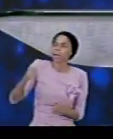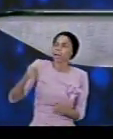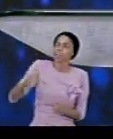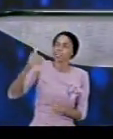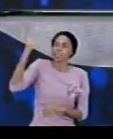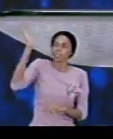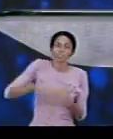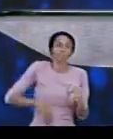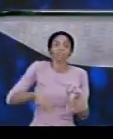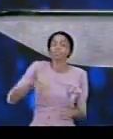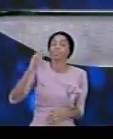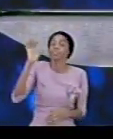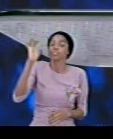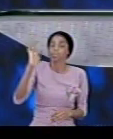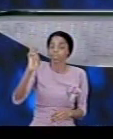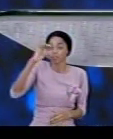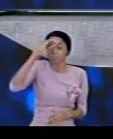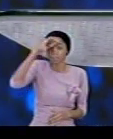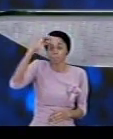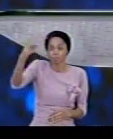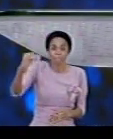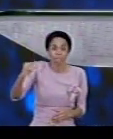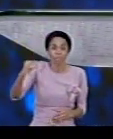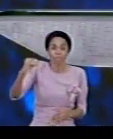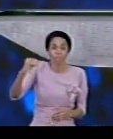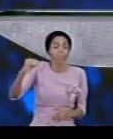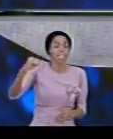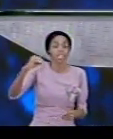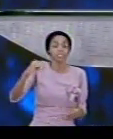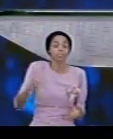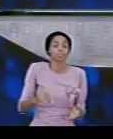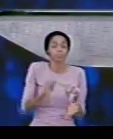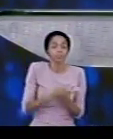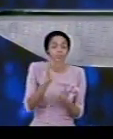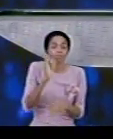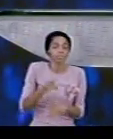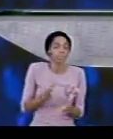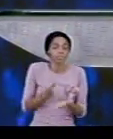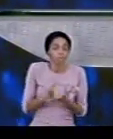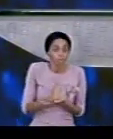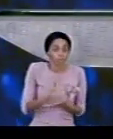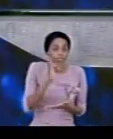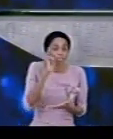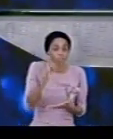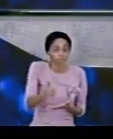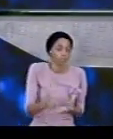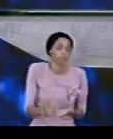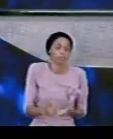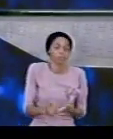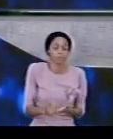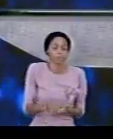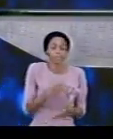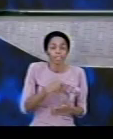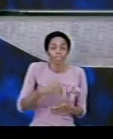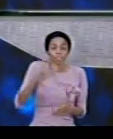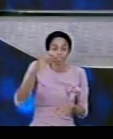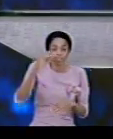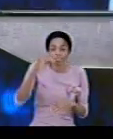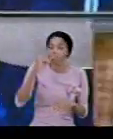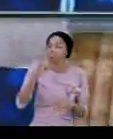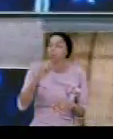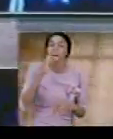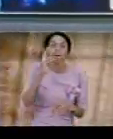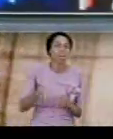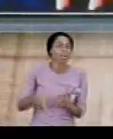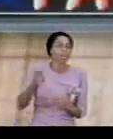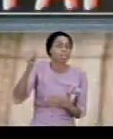seven men that can correct you and render wisdom. You are higher than